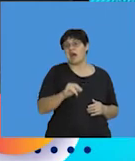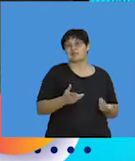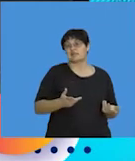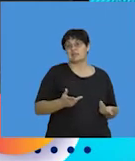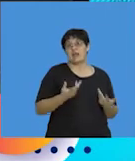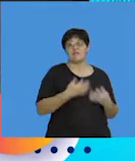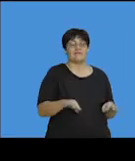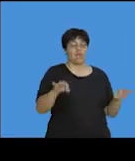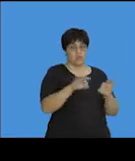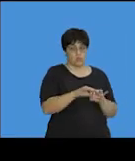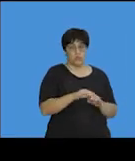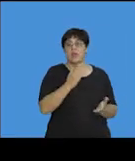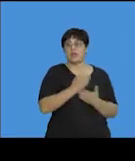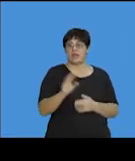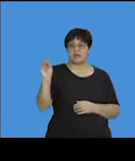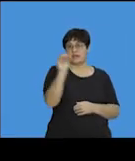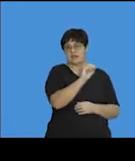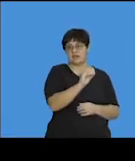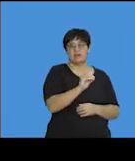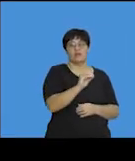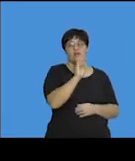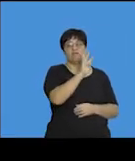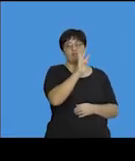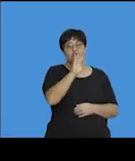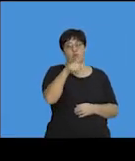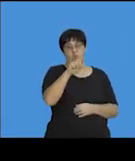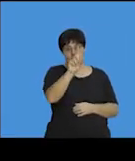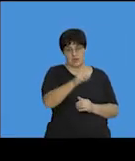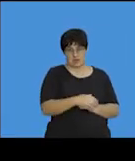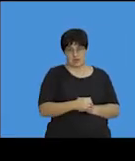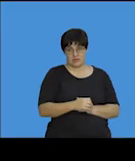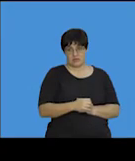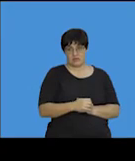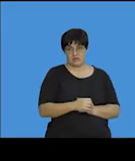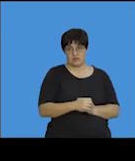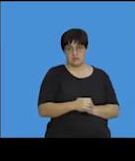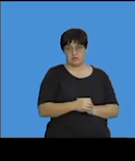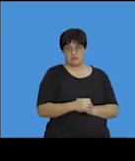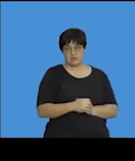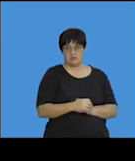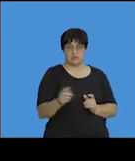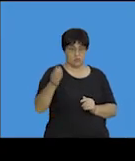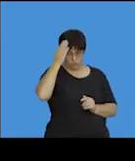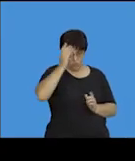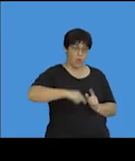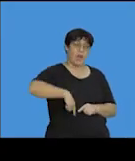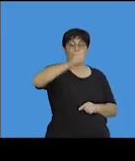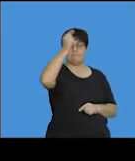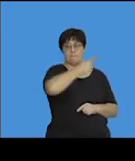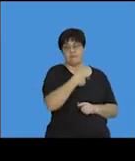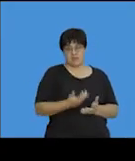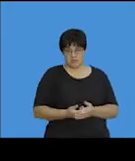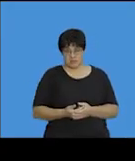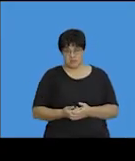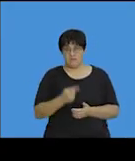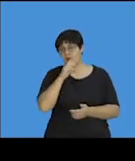wanted. If they had asked for a value, we could have put that this was 44,1 because